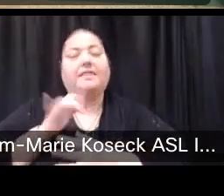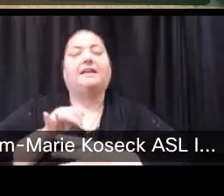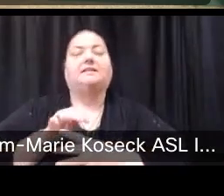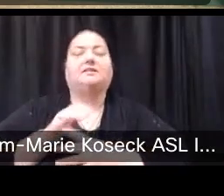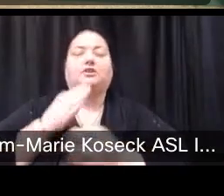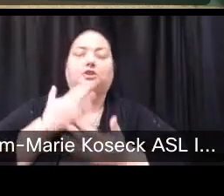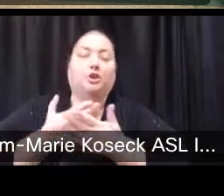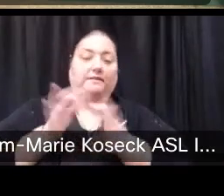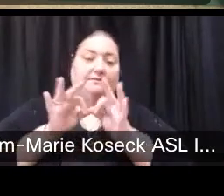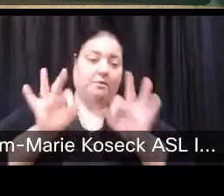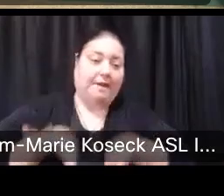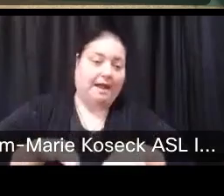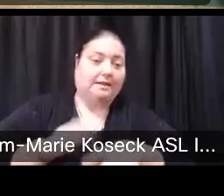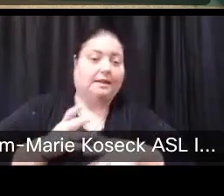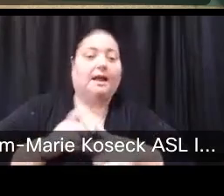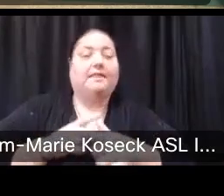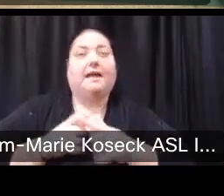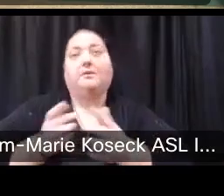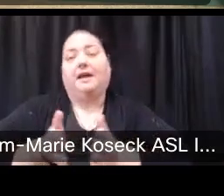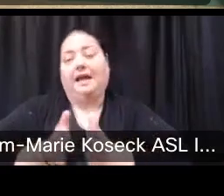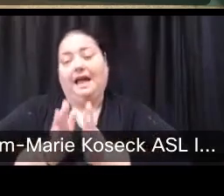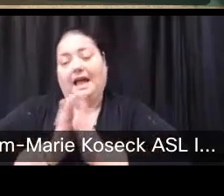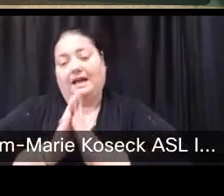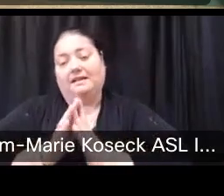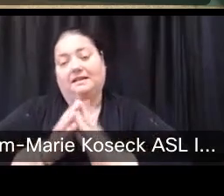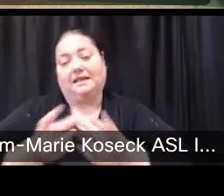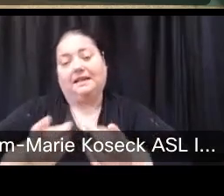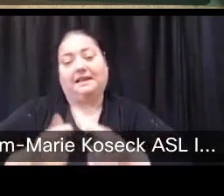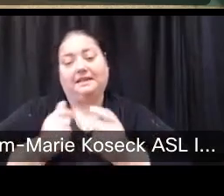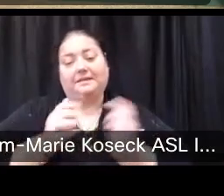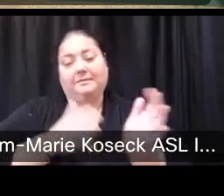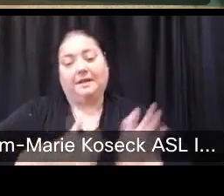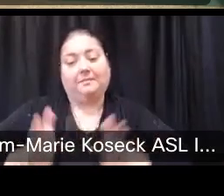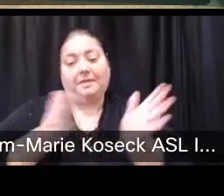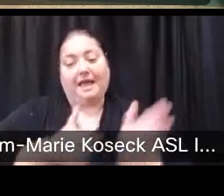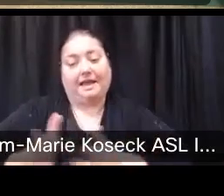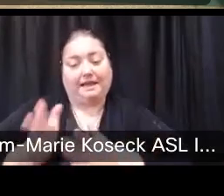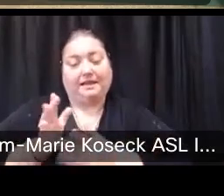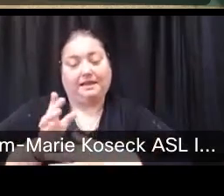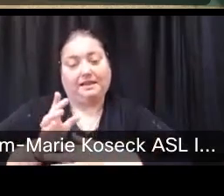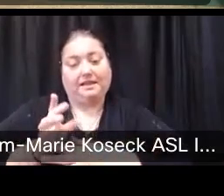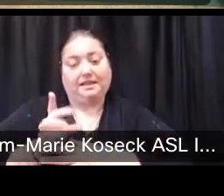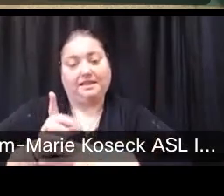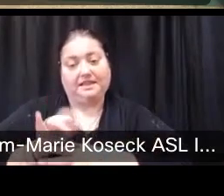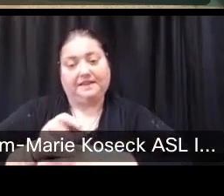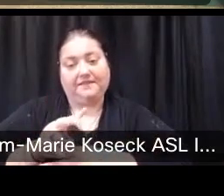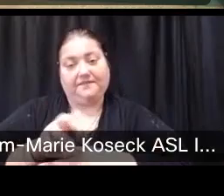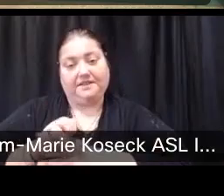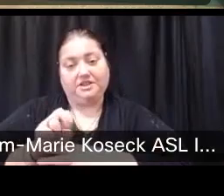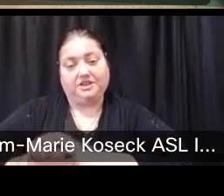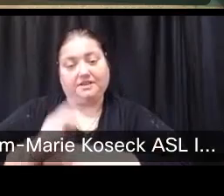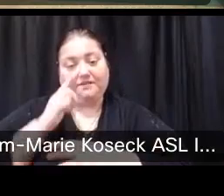be honest, that might be something that maybe we ask the incident management team planning division from Homeland Security to help us